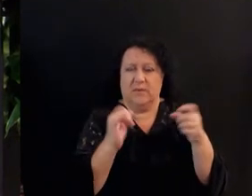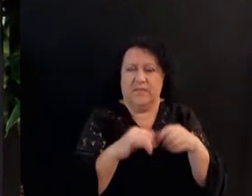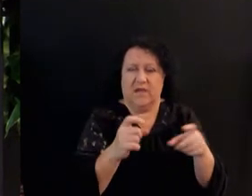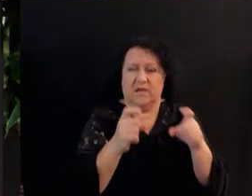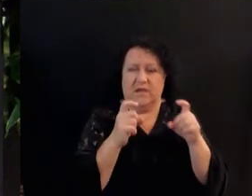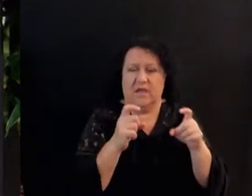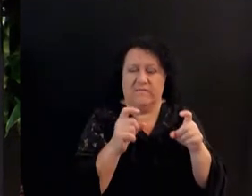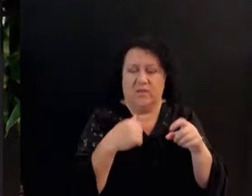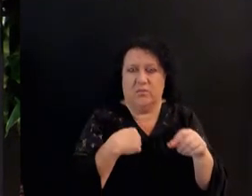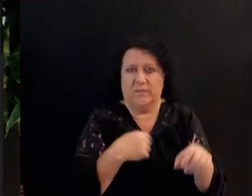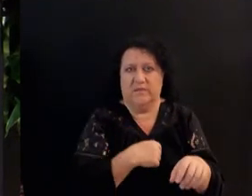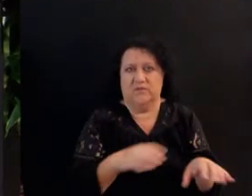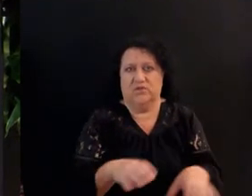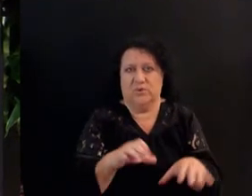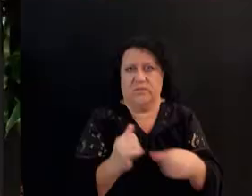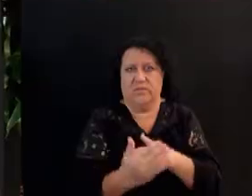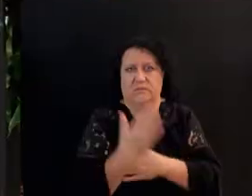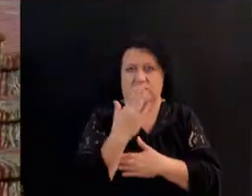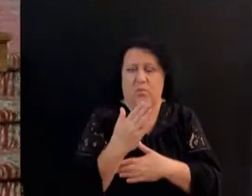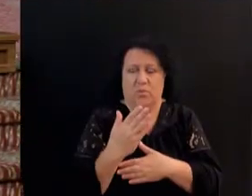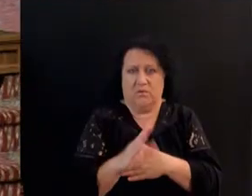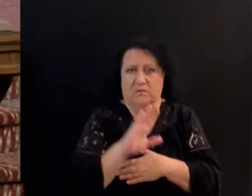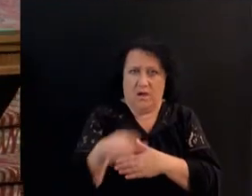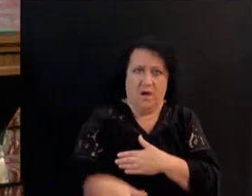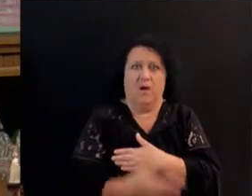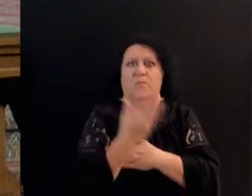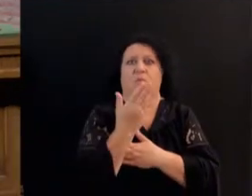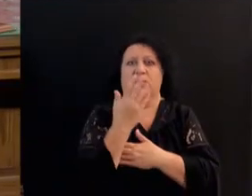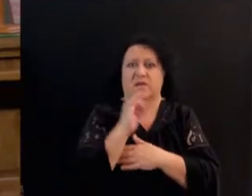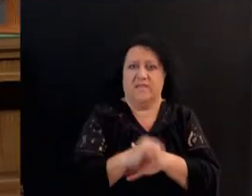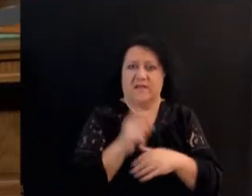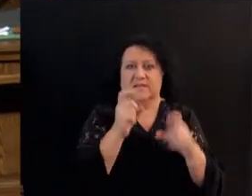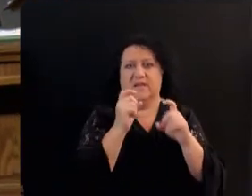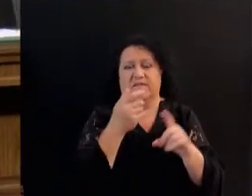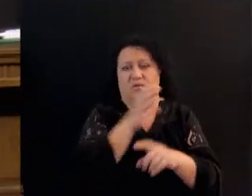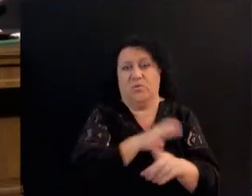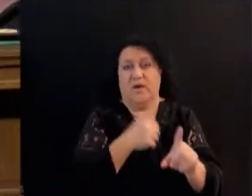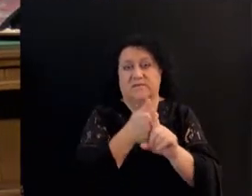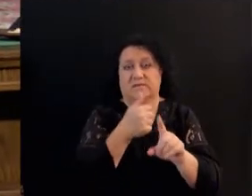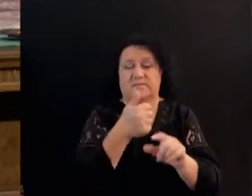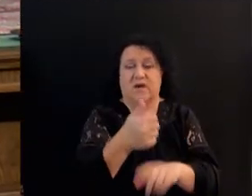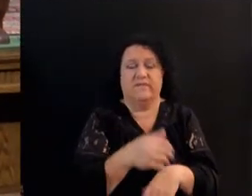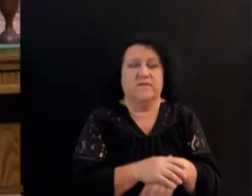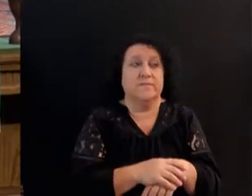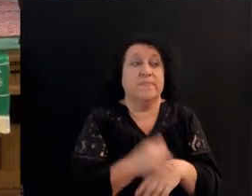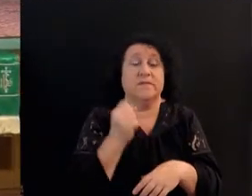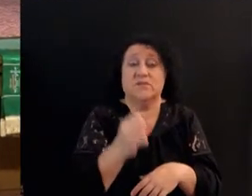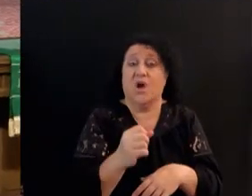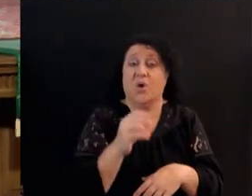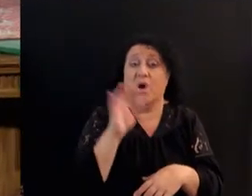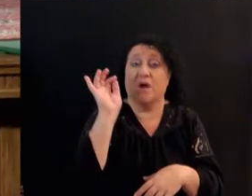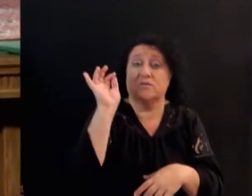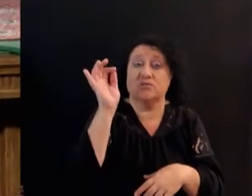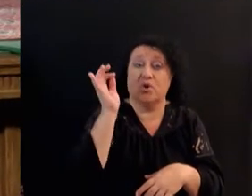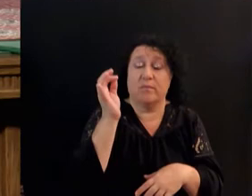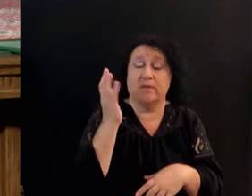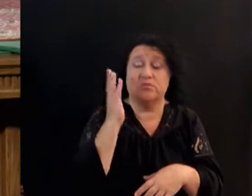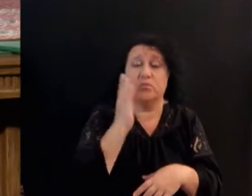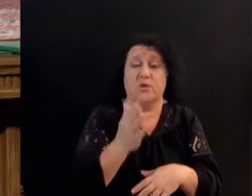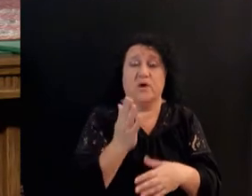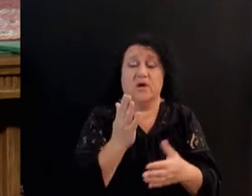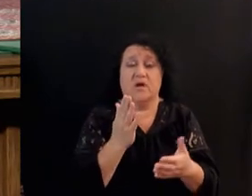Christ himself, right? And so this is going to be a journey. Our sermons on Sundays are going to connect with what we've been looking at and what we'll be